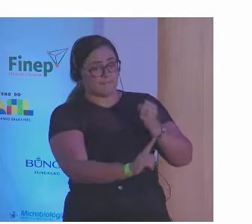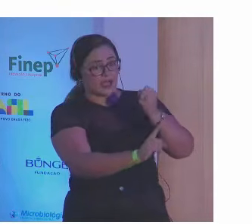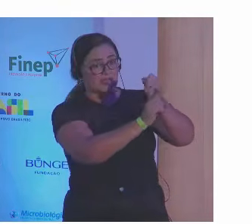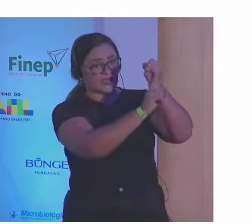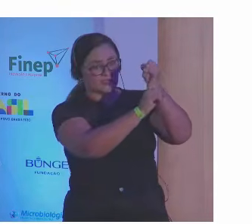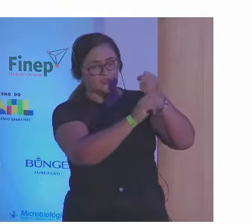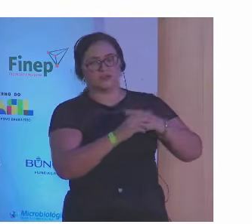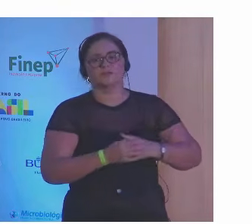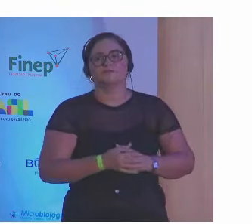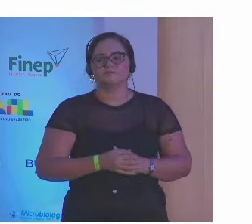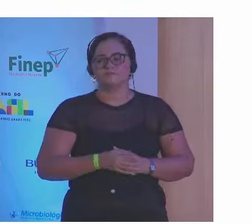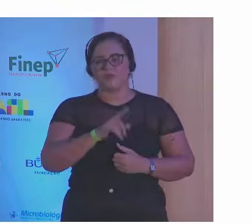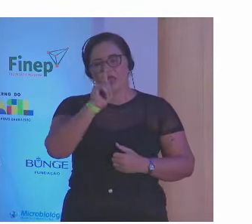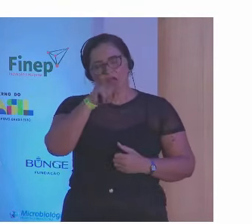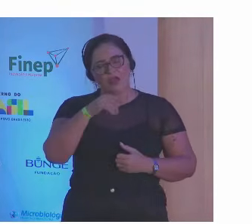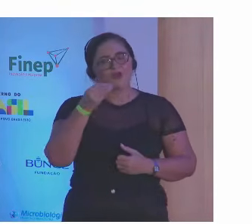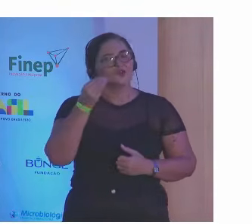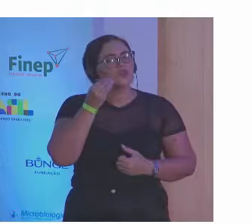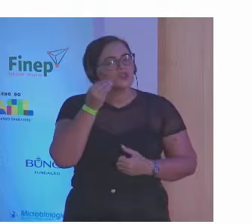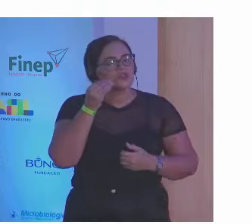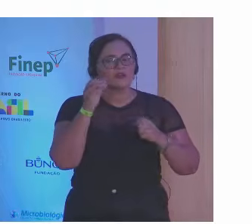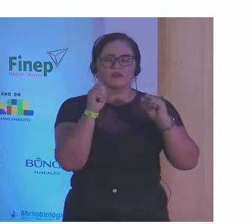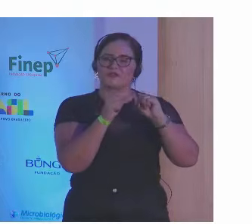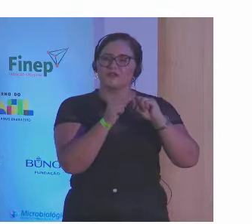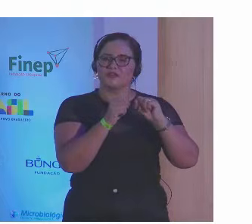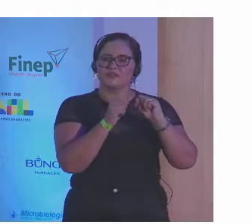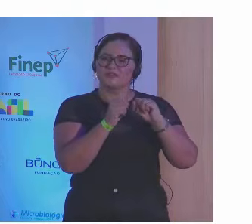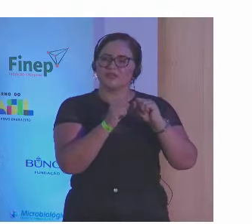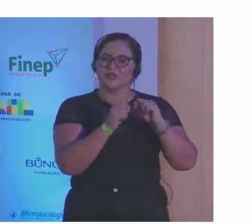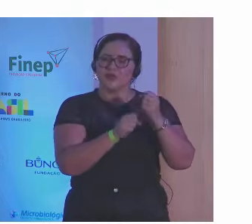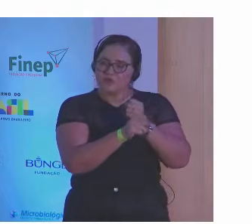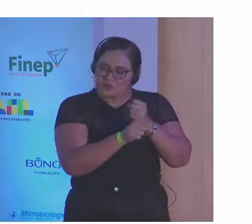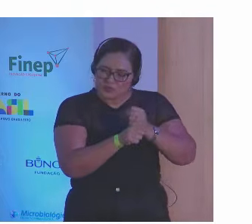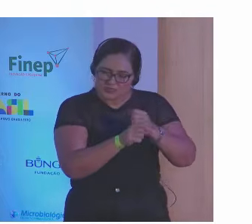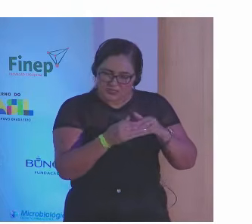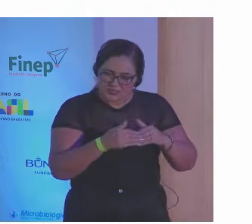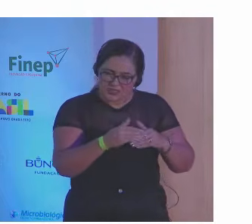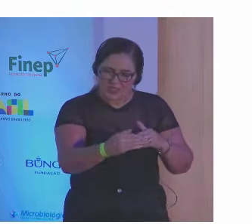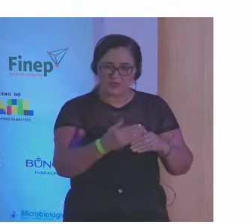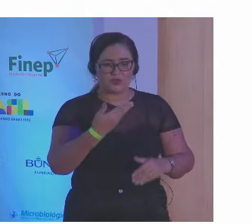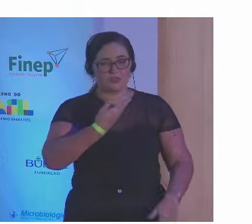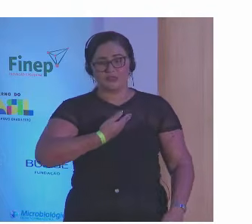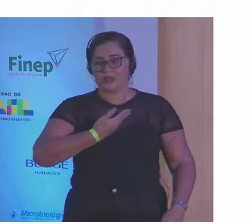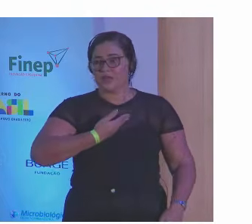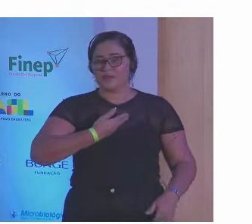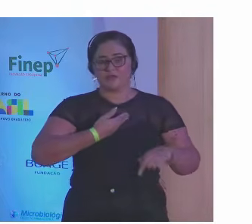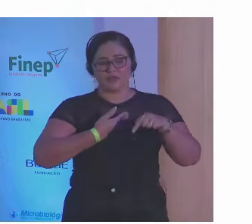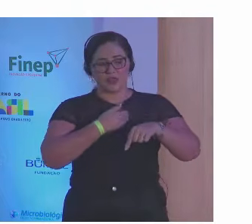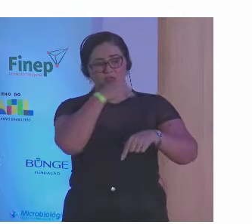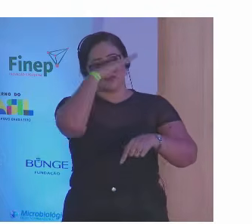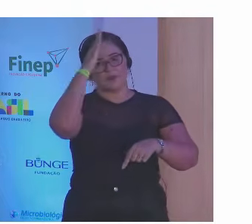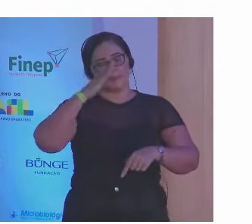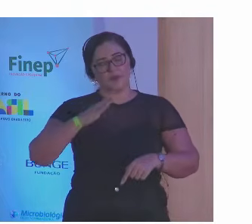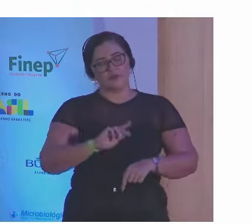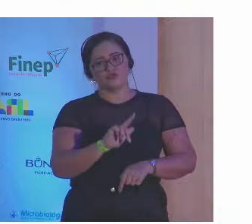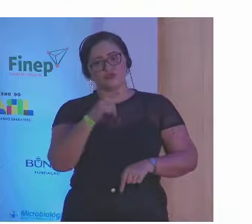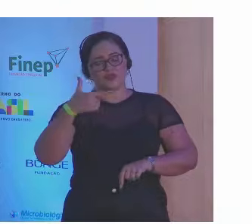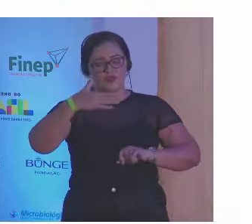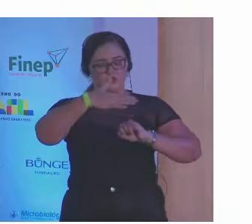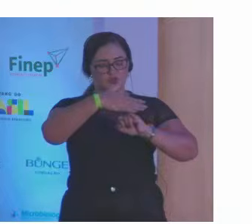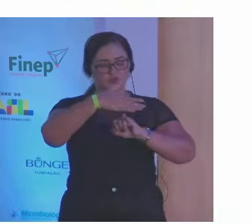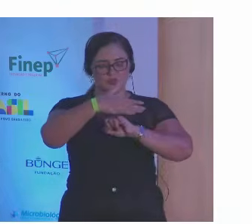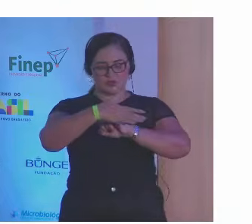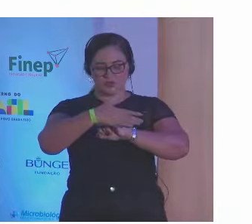trying to do these days. This is what our colleagues here in Brazil, in different institutions, and INPO in particular, are trying to